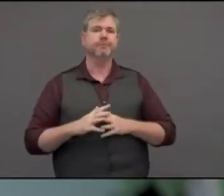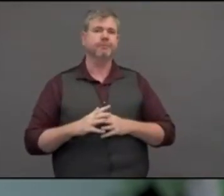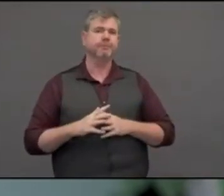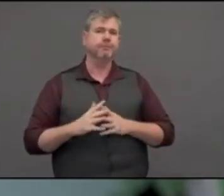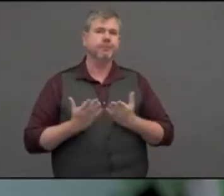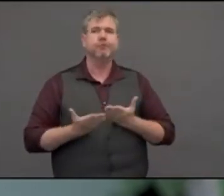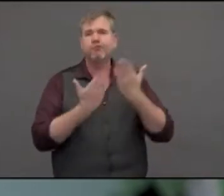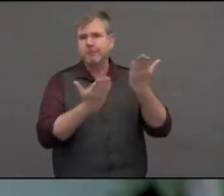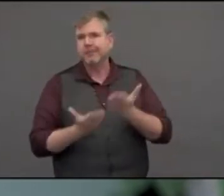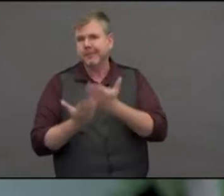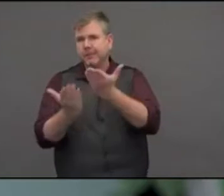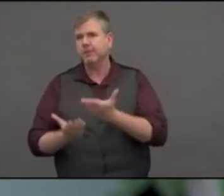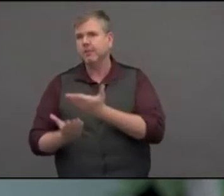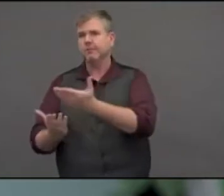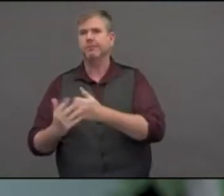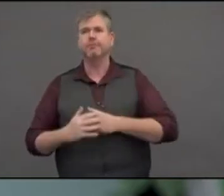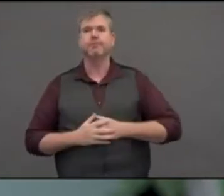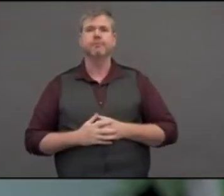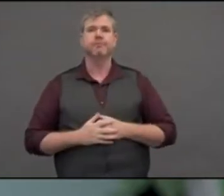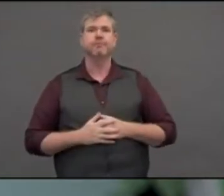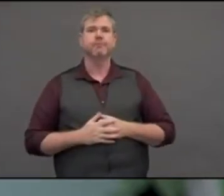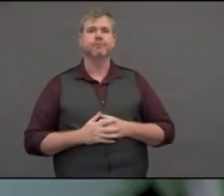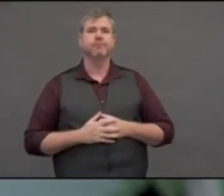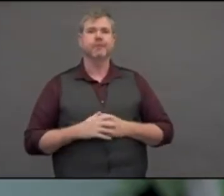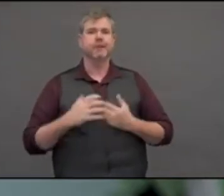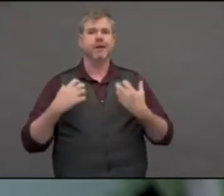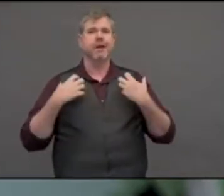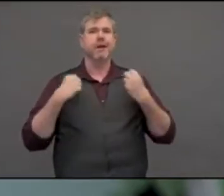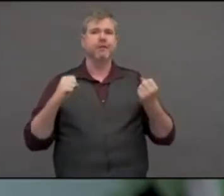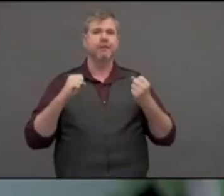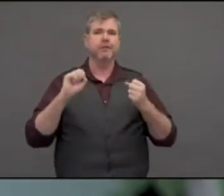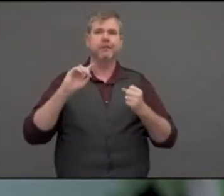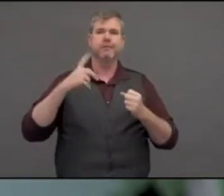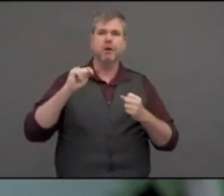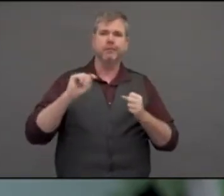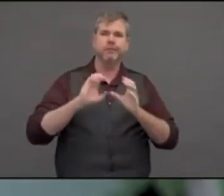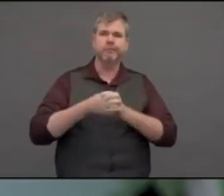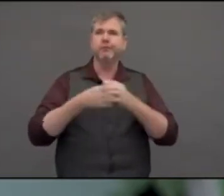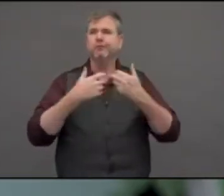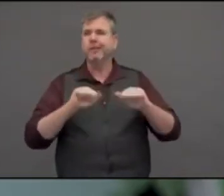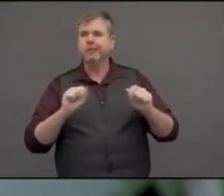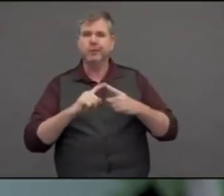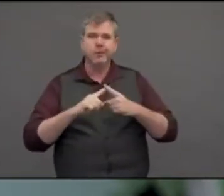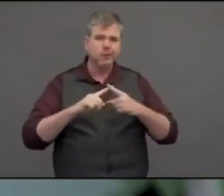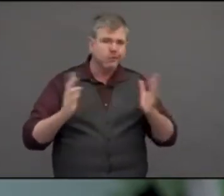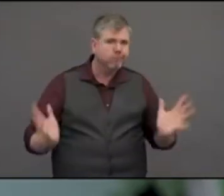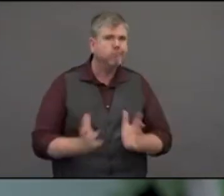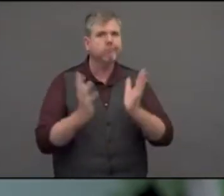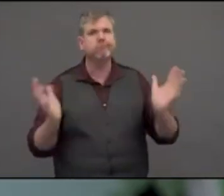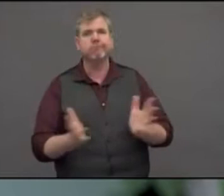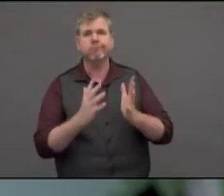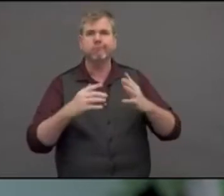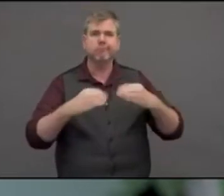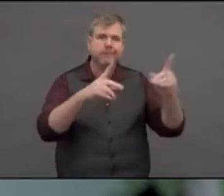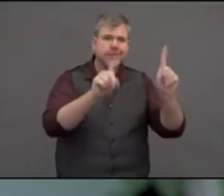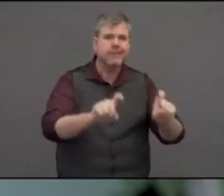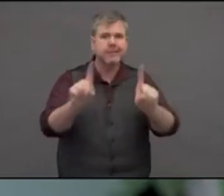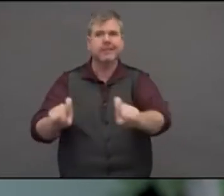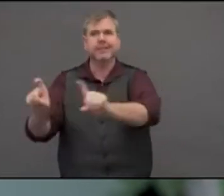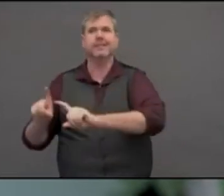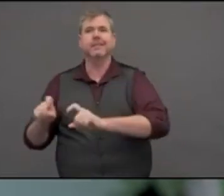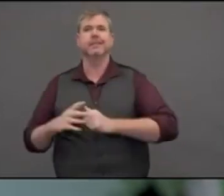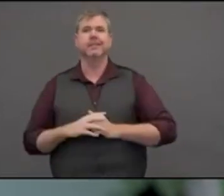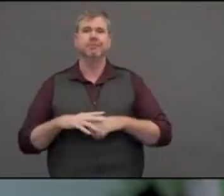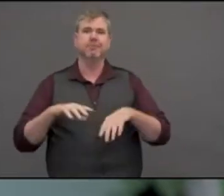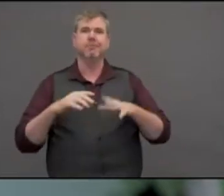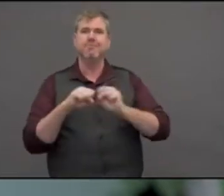out guidance on testing and priority categories for testing and urging testing, and also providing a